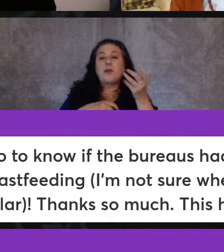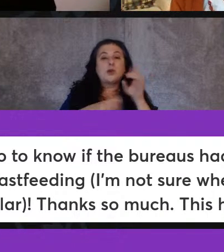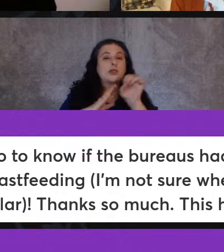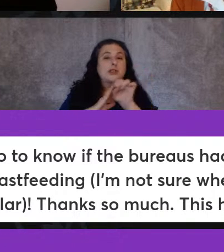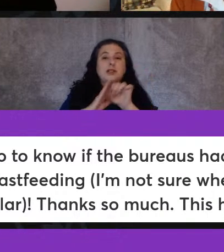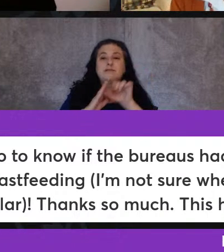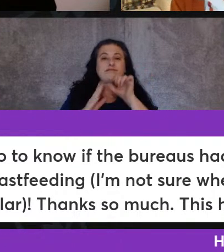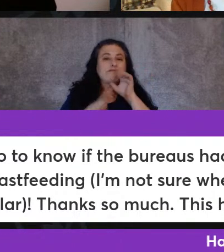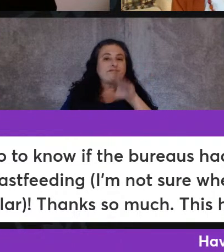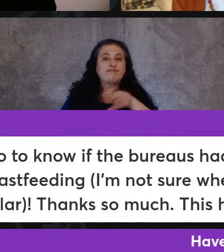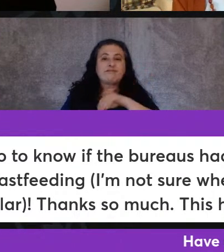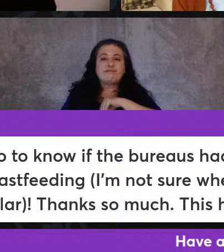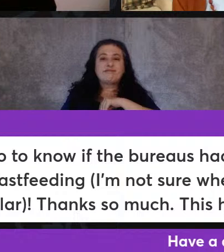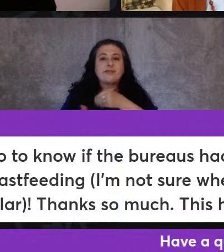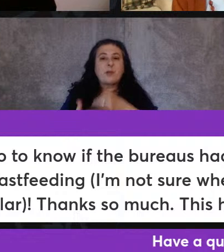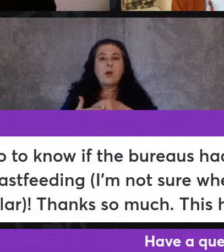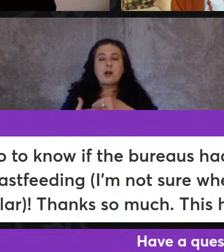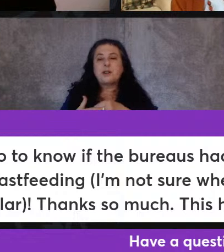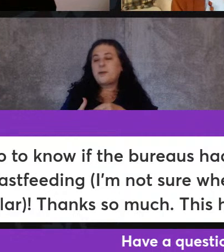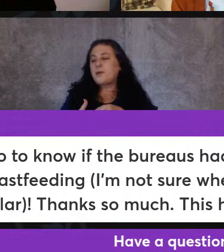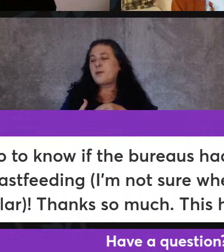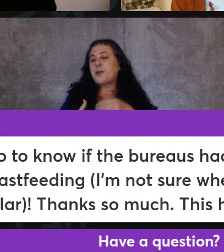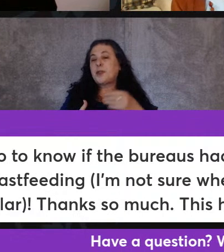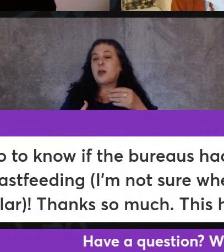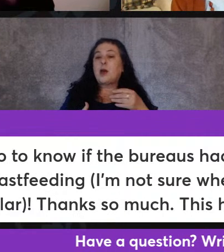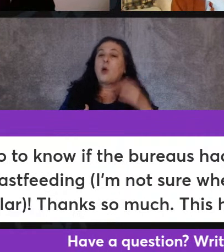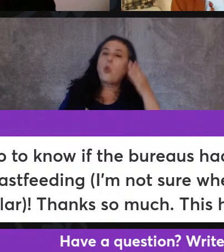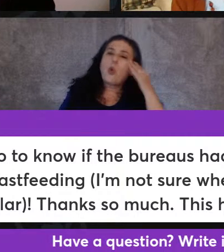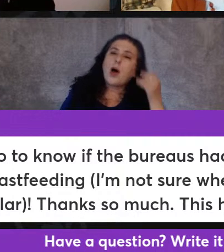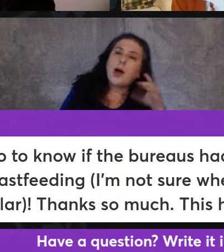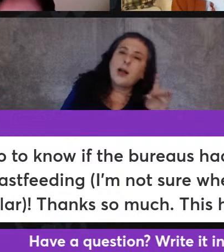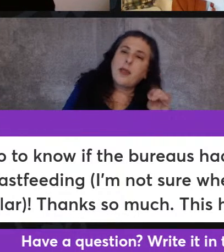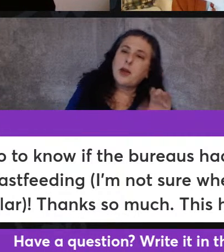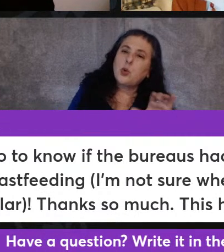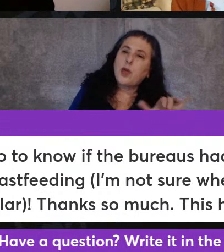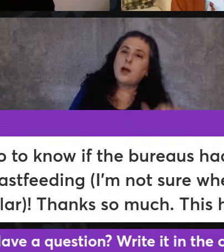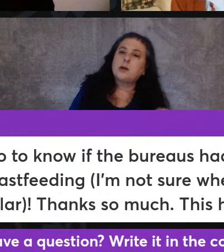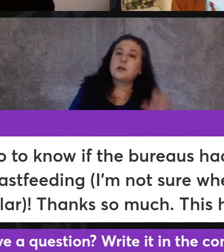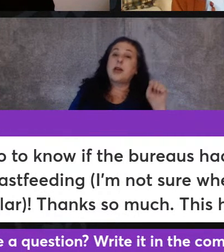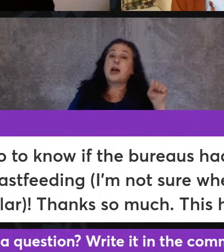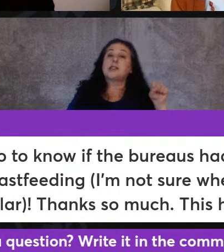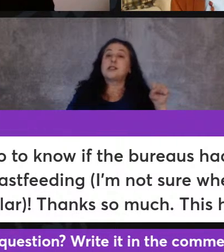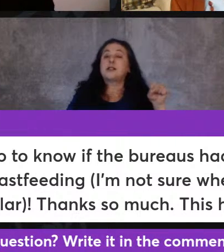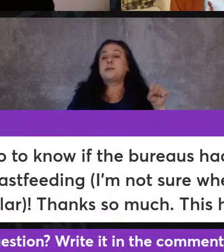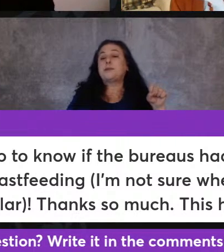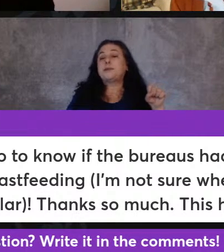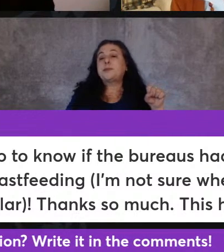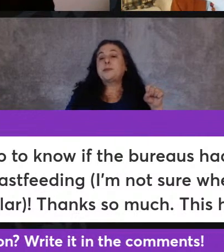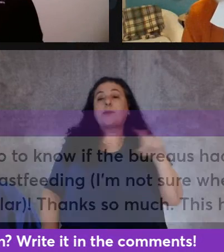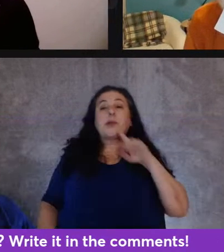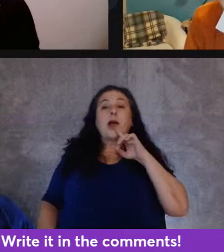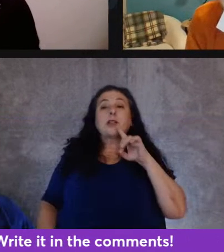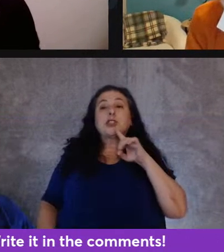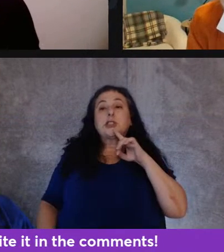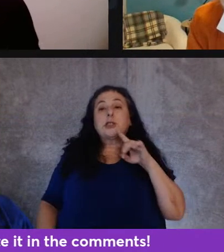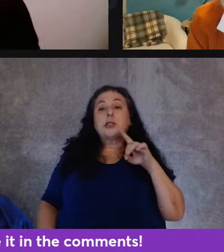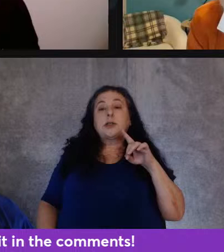states that opted out. Do you have any idea why they did that? Yes. Yes, actually.